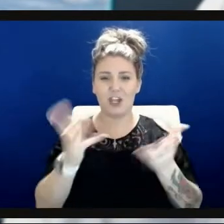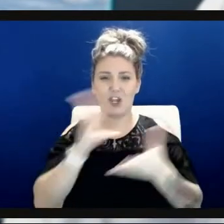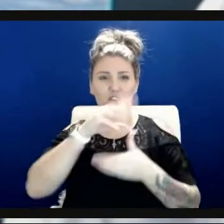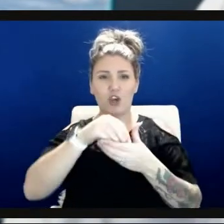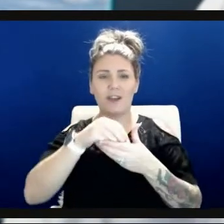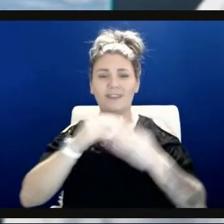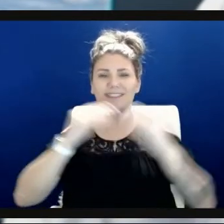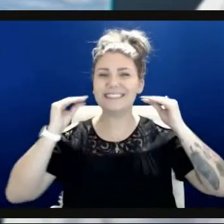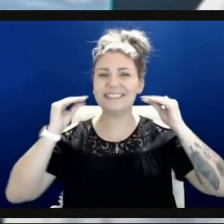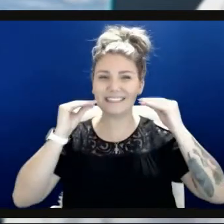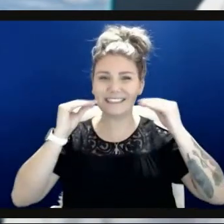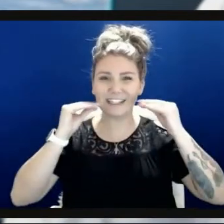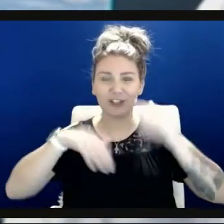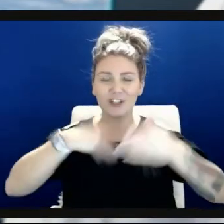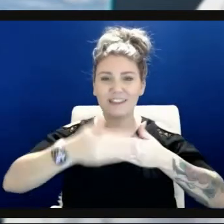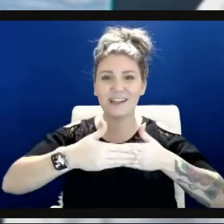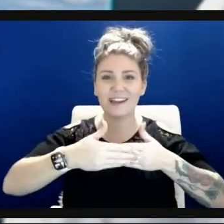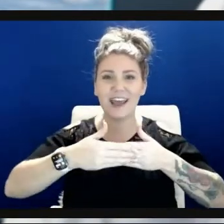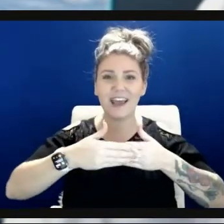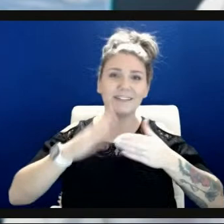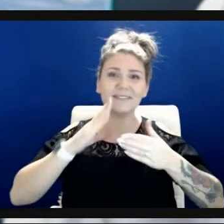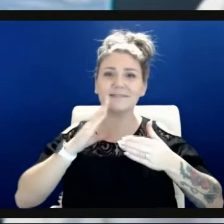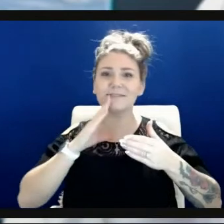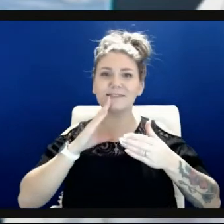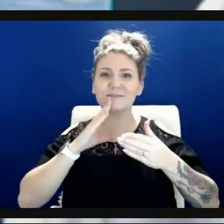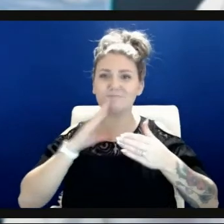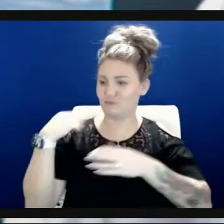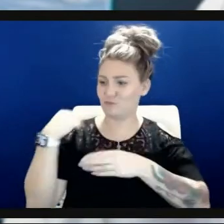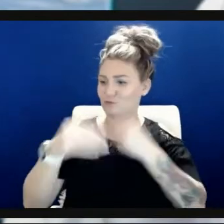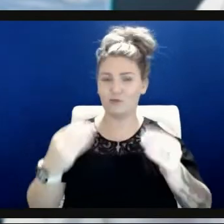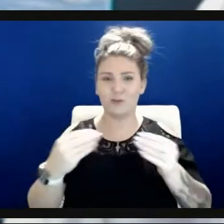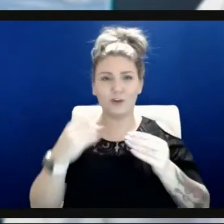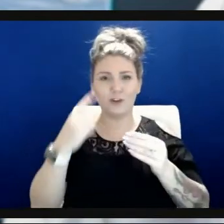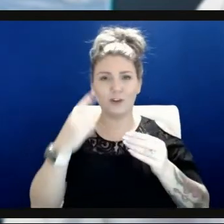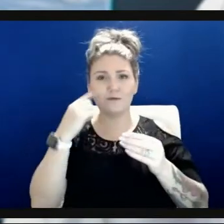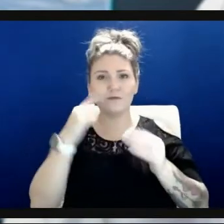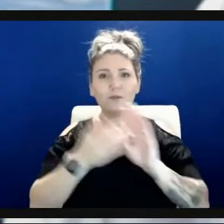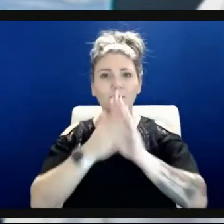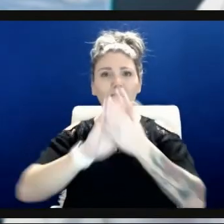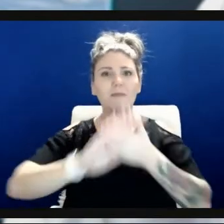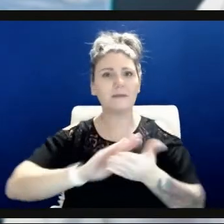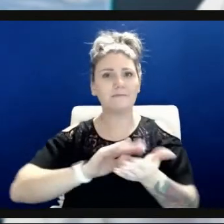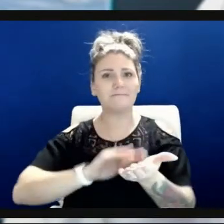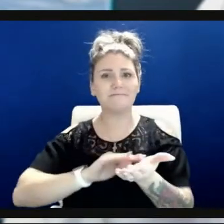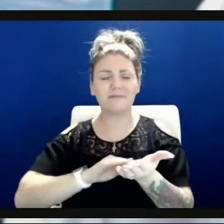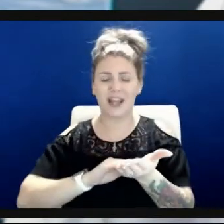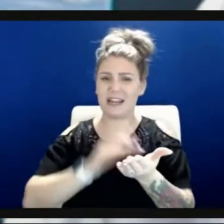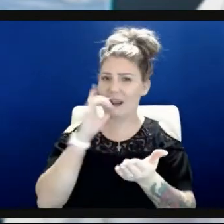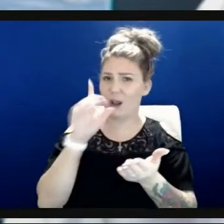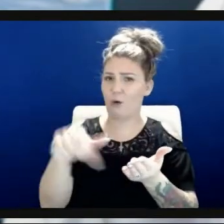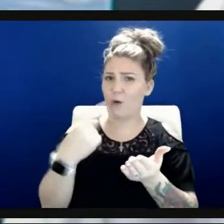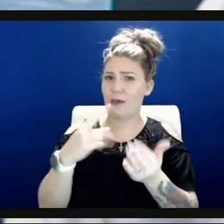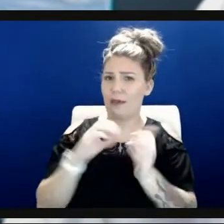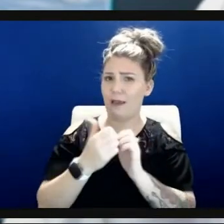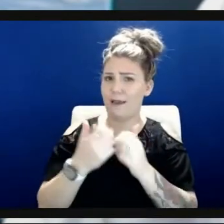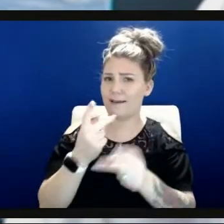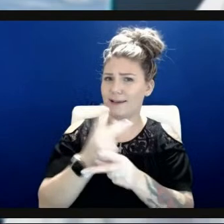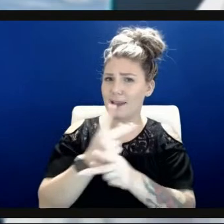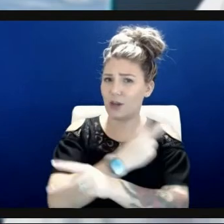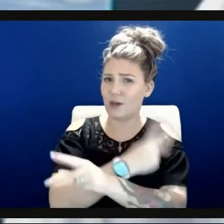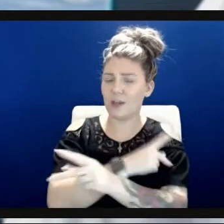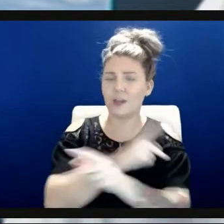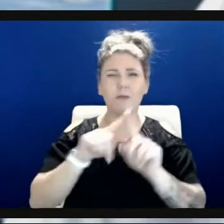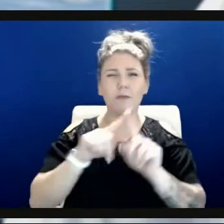generation of physicians so that we could help them better understand not only how to care for patients, but how to interpret these